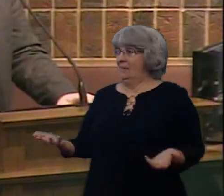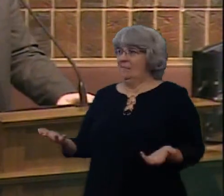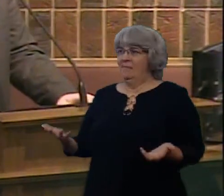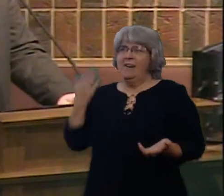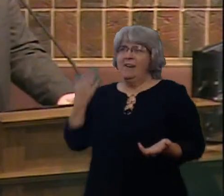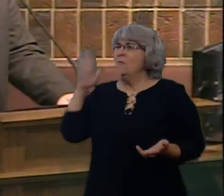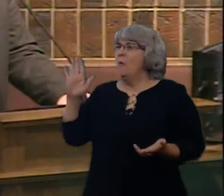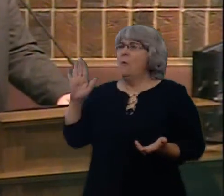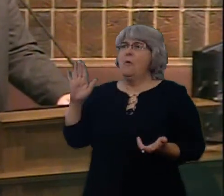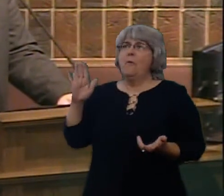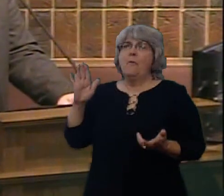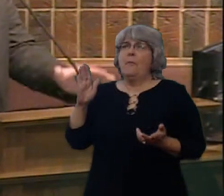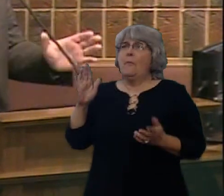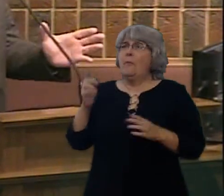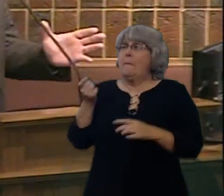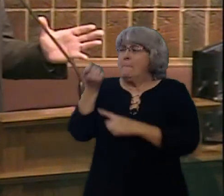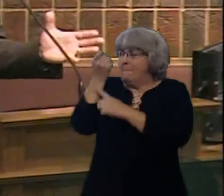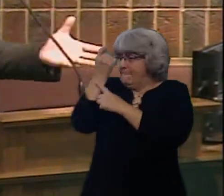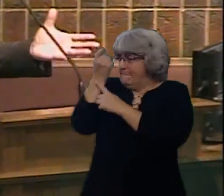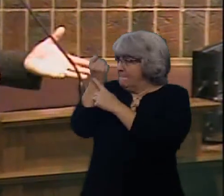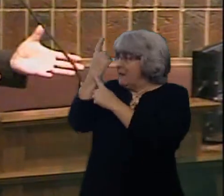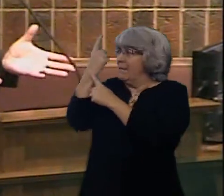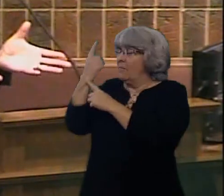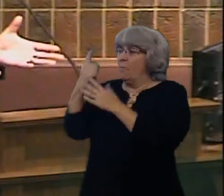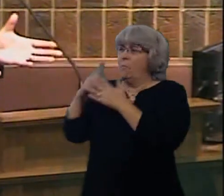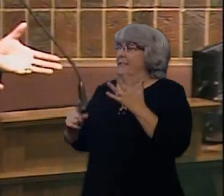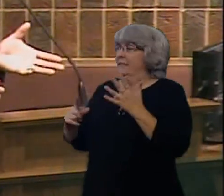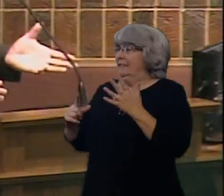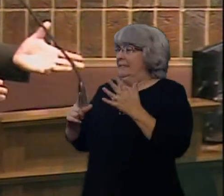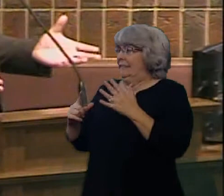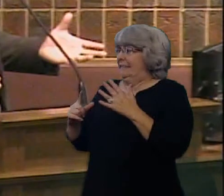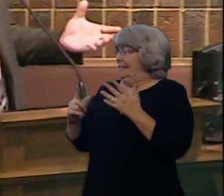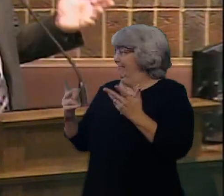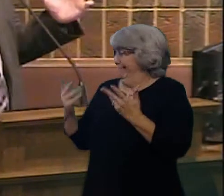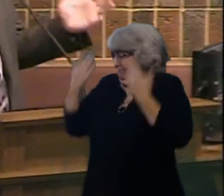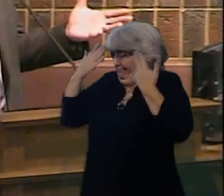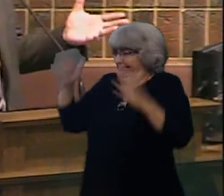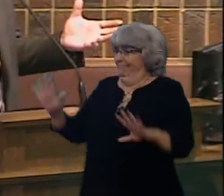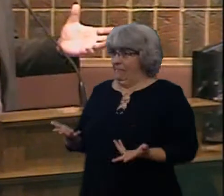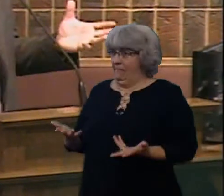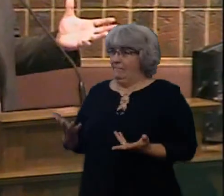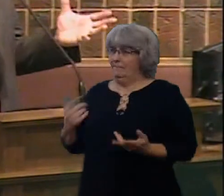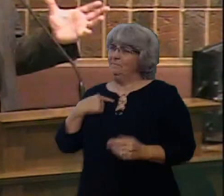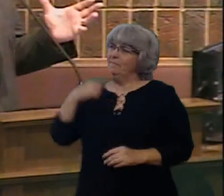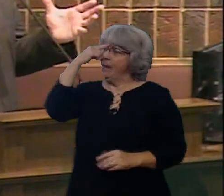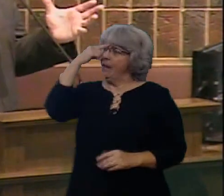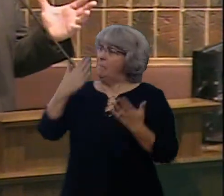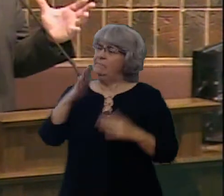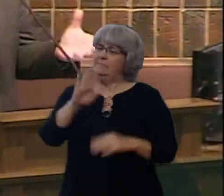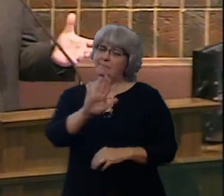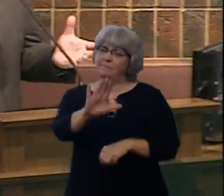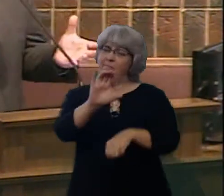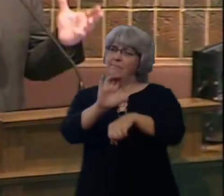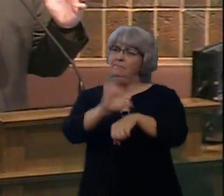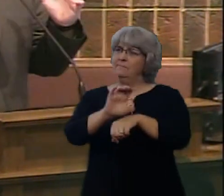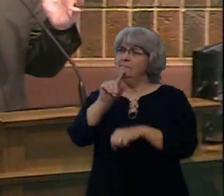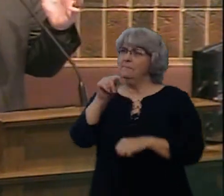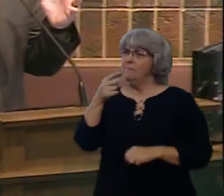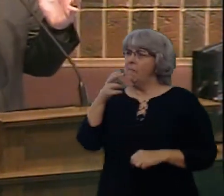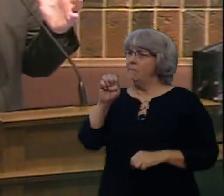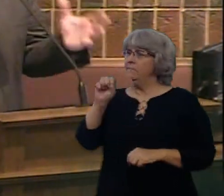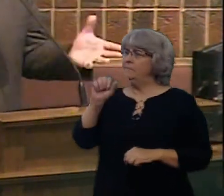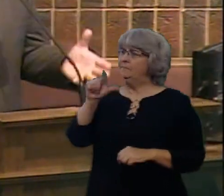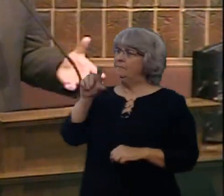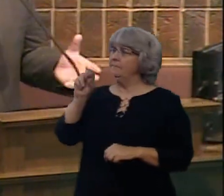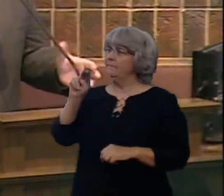about to set them off. I think the church at Thessalonica was having some extreme reactions